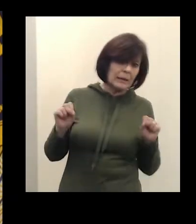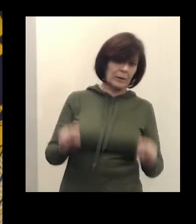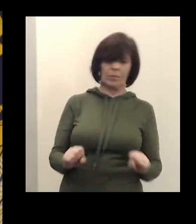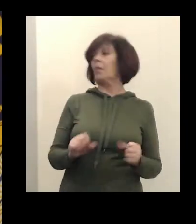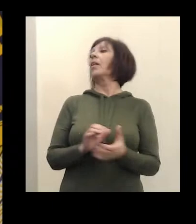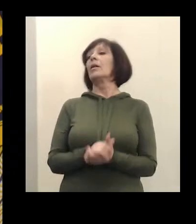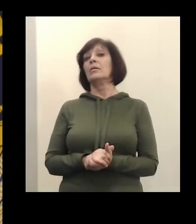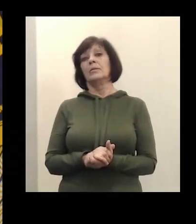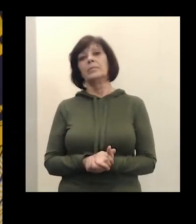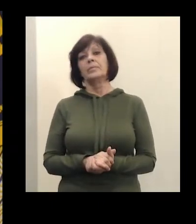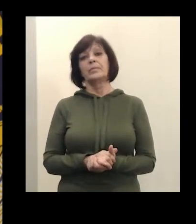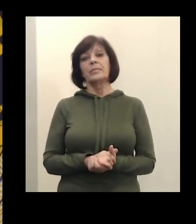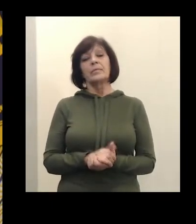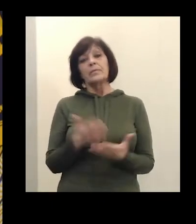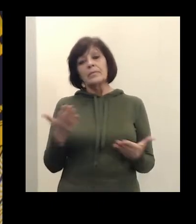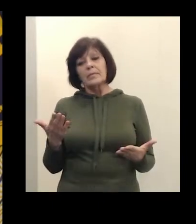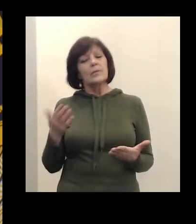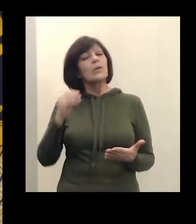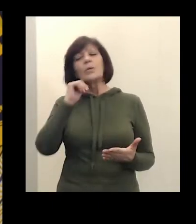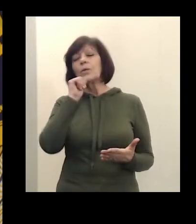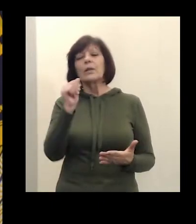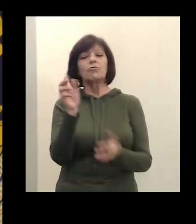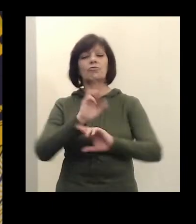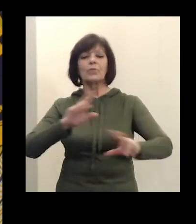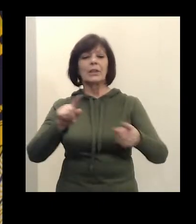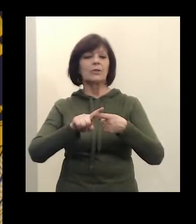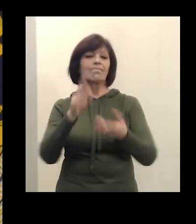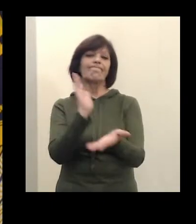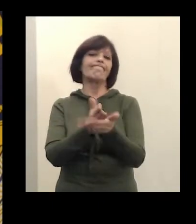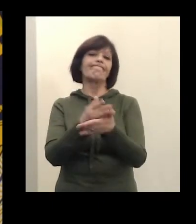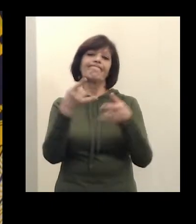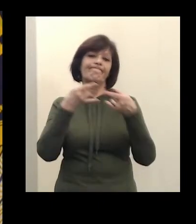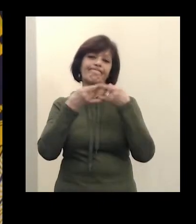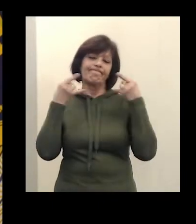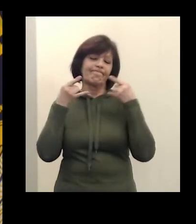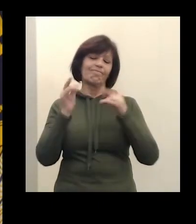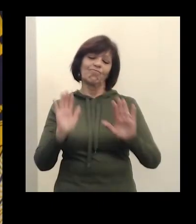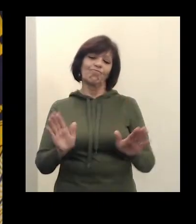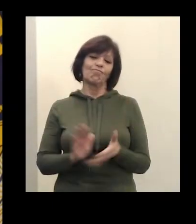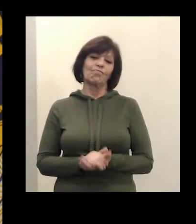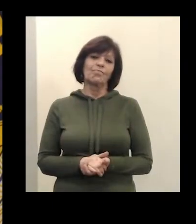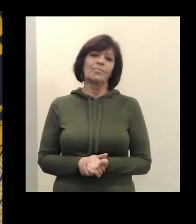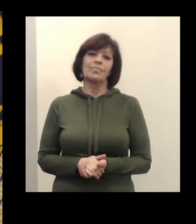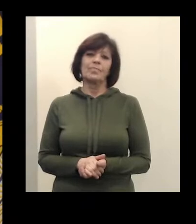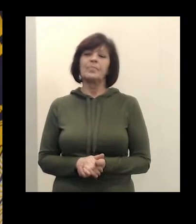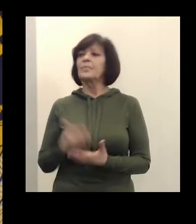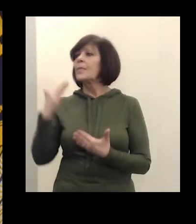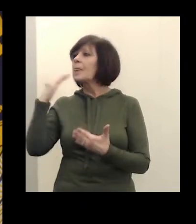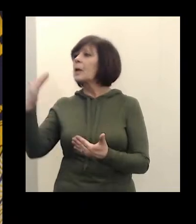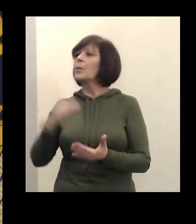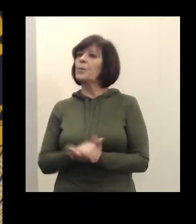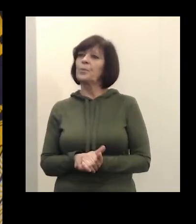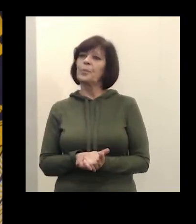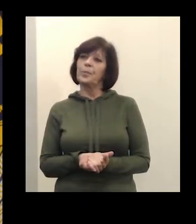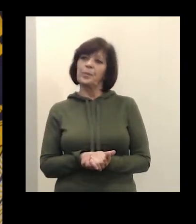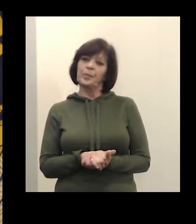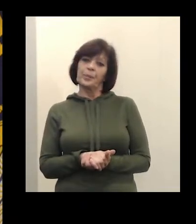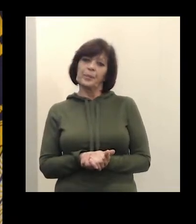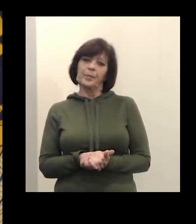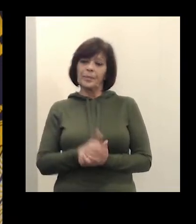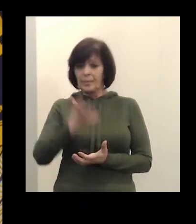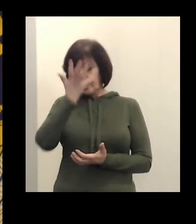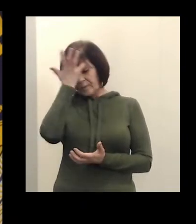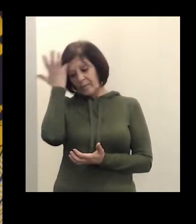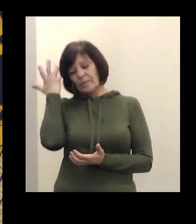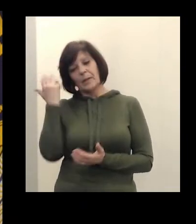week. So we're not at a point yet where we would lift the mask mandate. Thank you. You're welcome. Is anybody on from